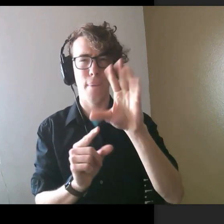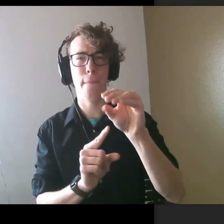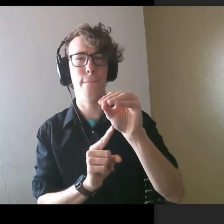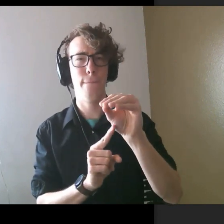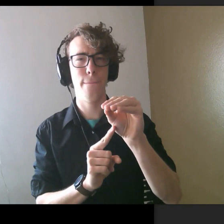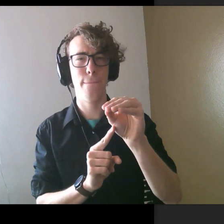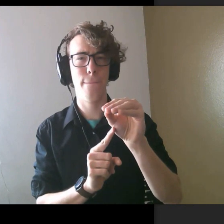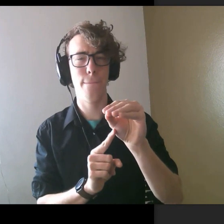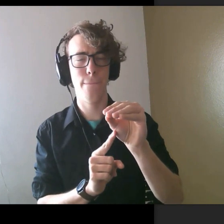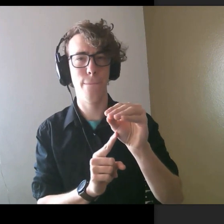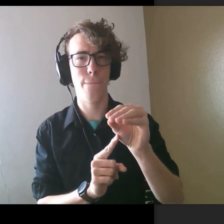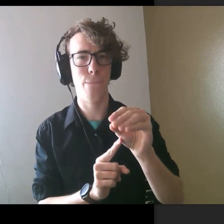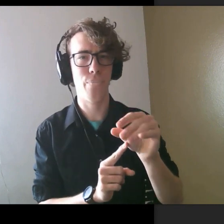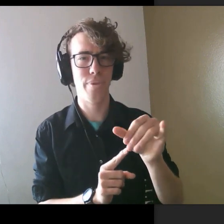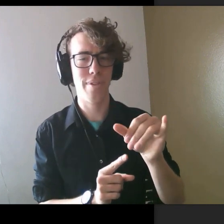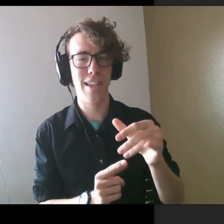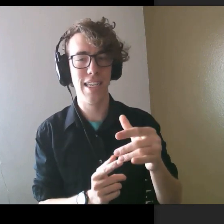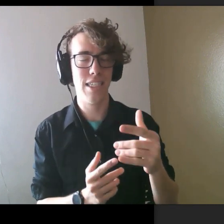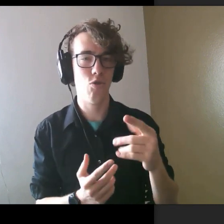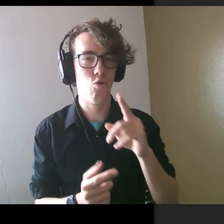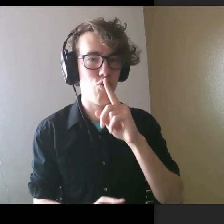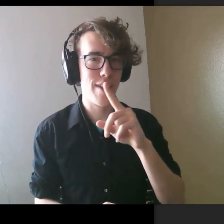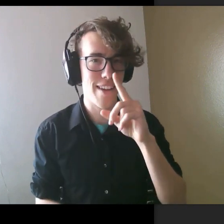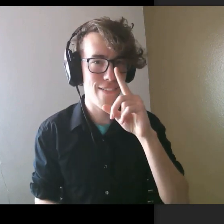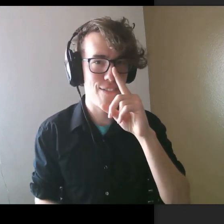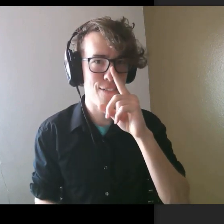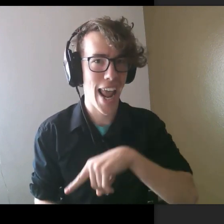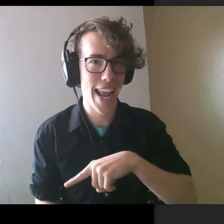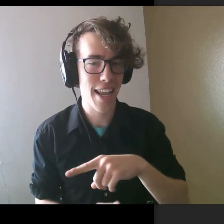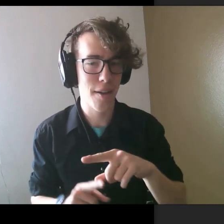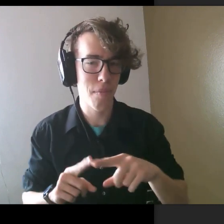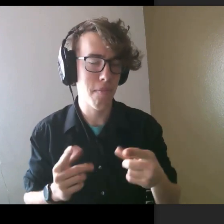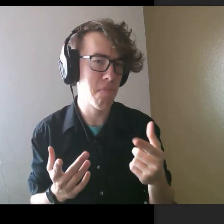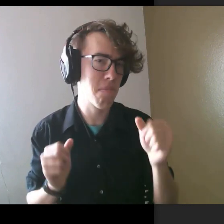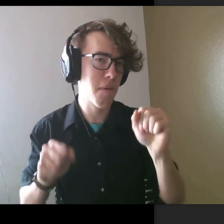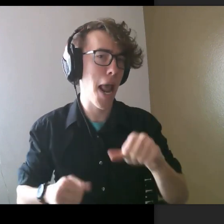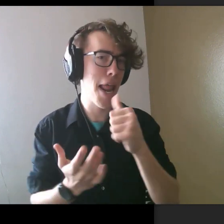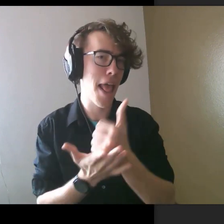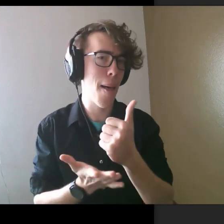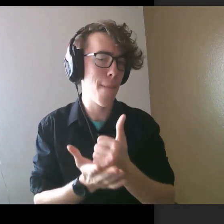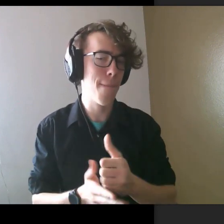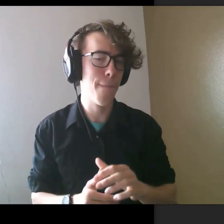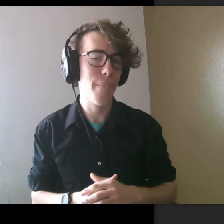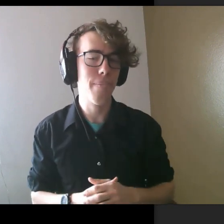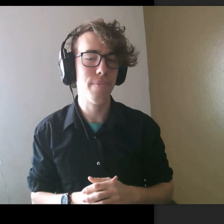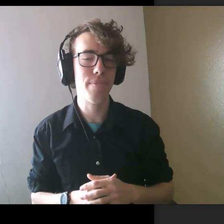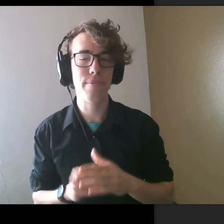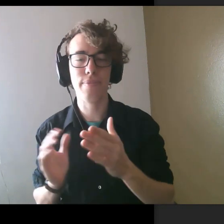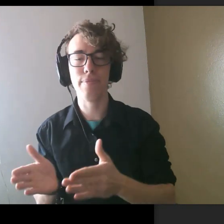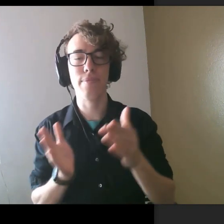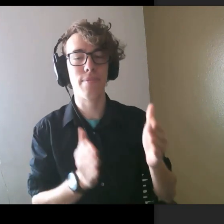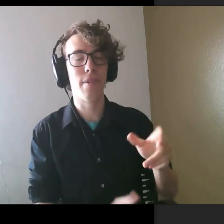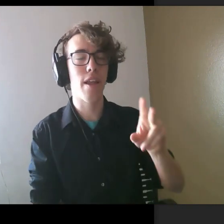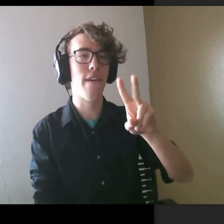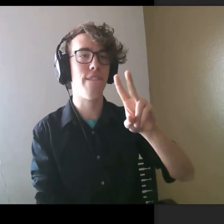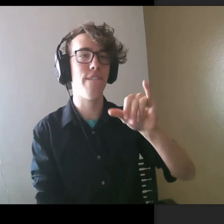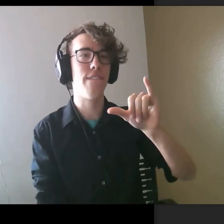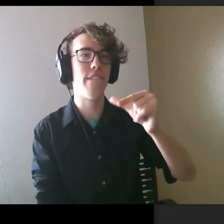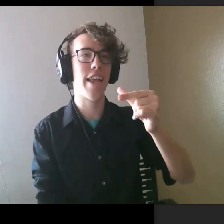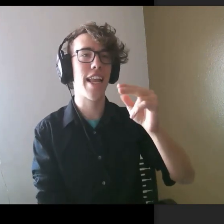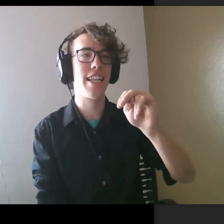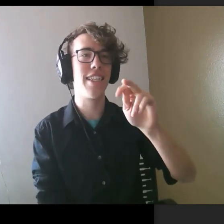crisp. A lot of it's kind of fake crispness, but they can help in a picture in some points. Vignette turns